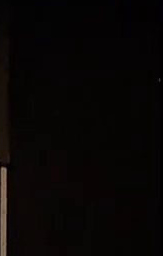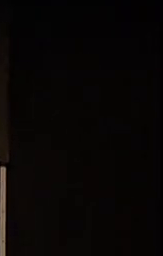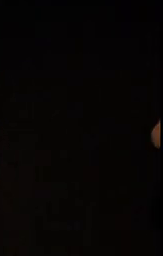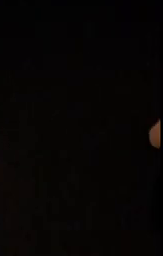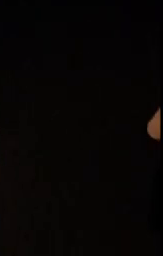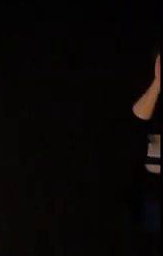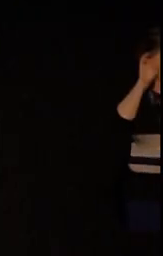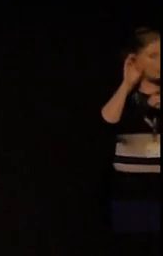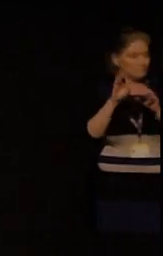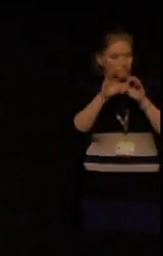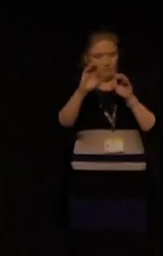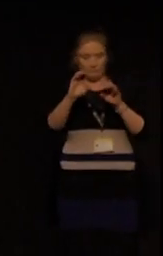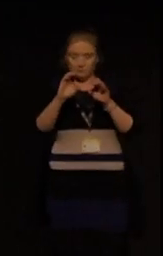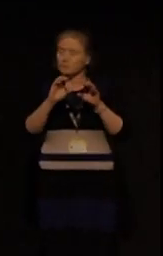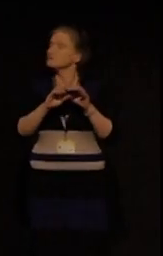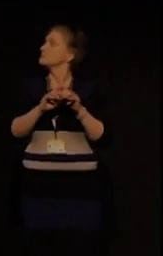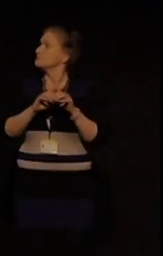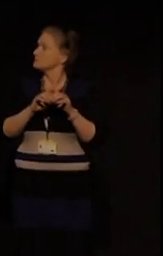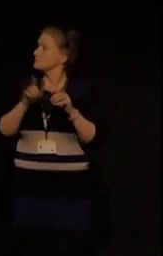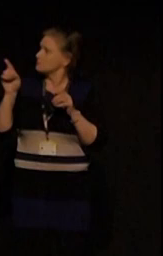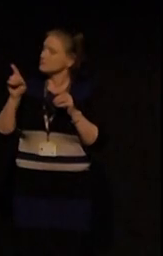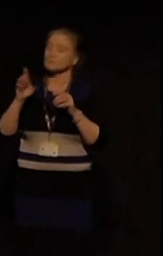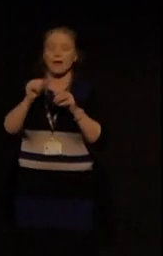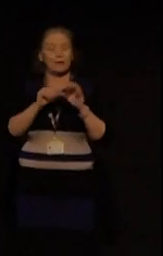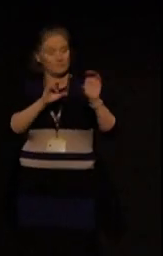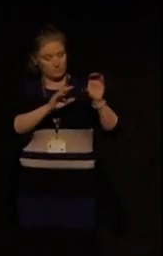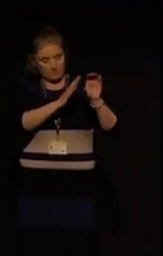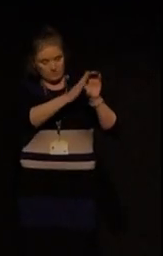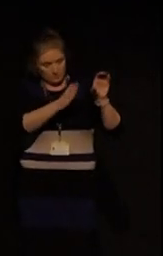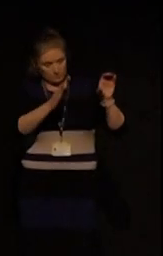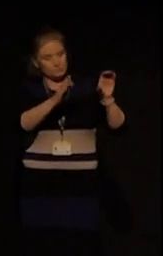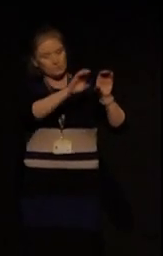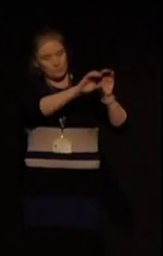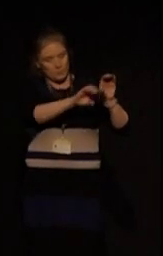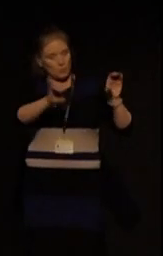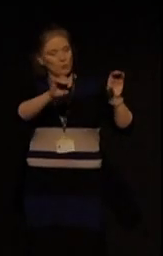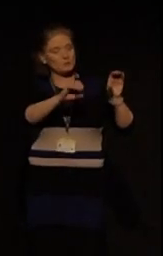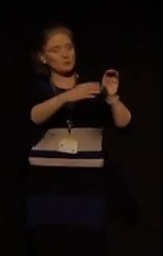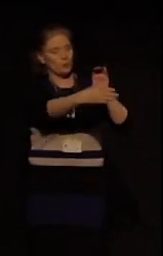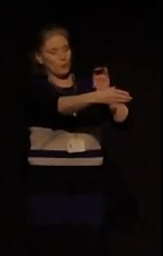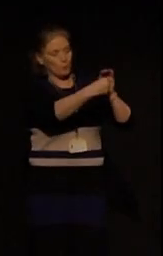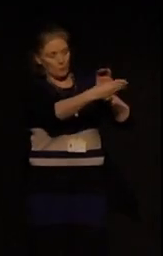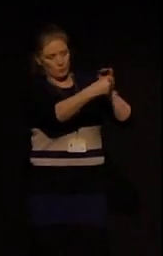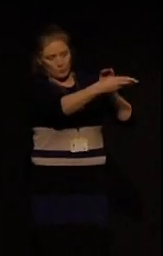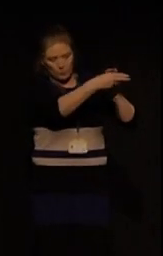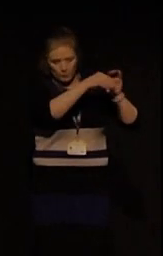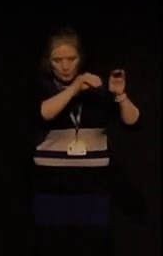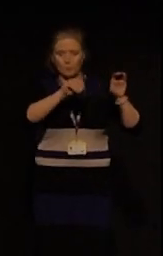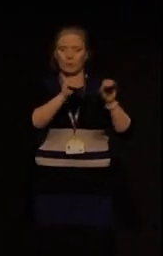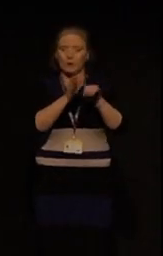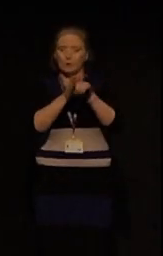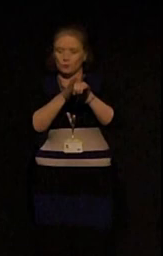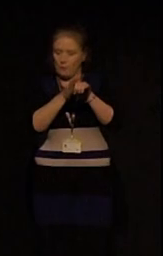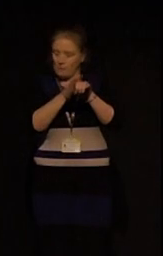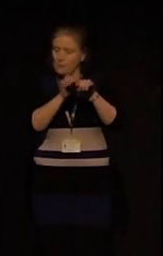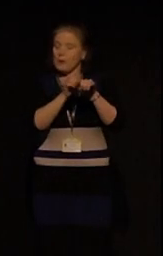All of you can see that on yourself and other human beings. Sounds are relayed down to your eardrum. They